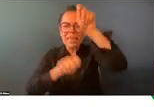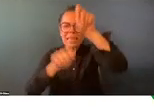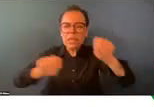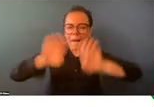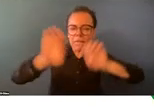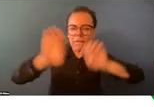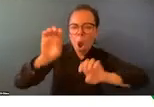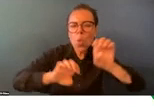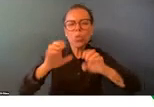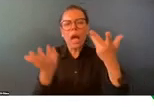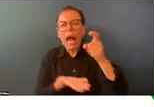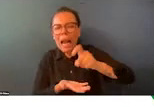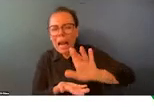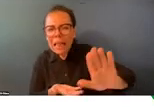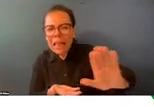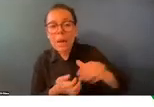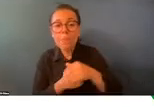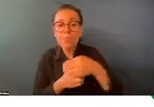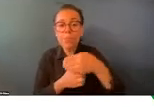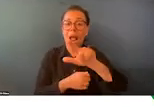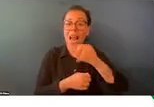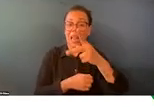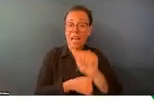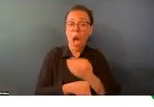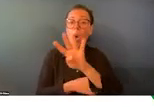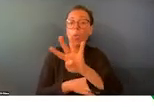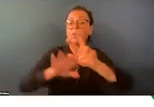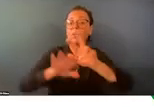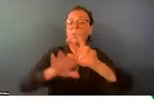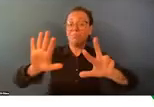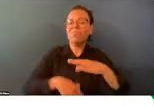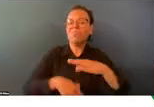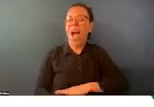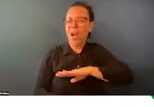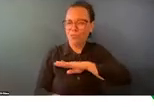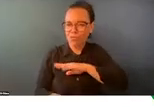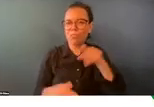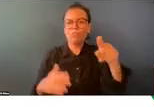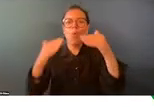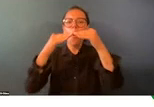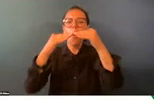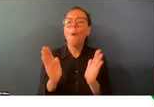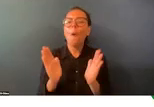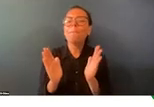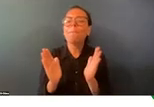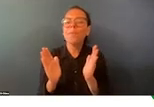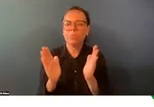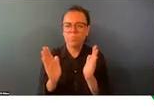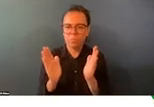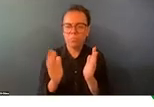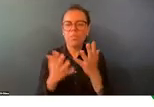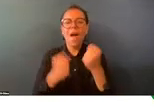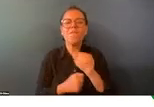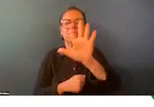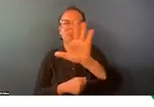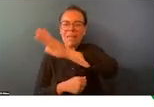their needs. Malika, a 48-year-old Tajik woman, is a housewife with five children.